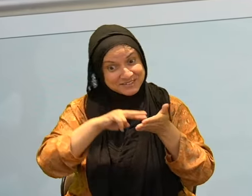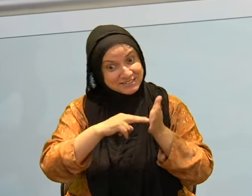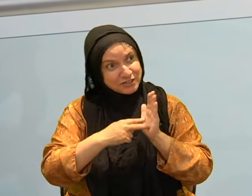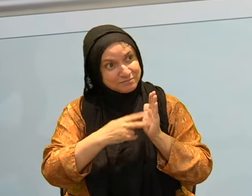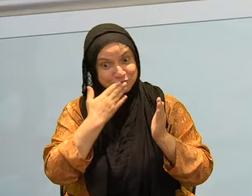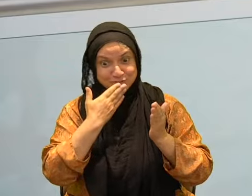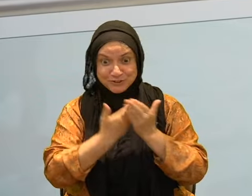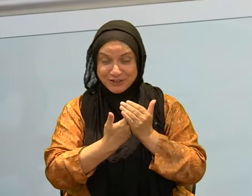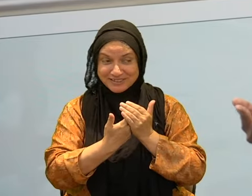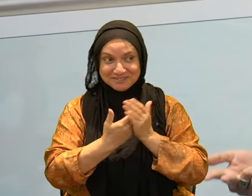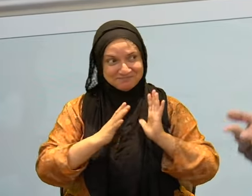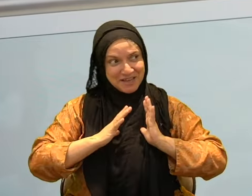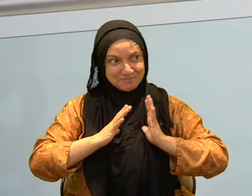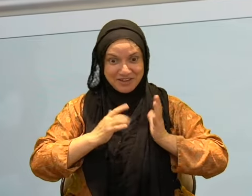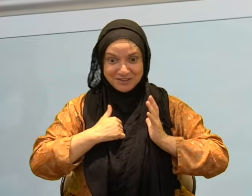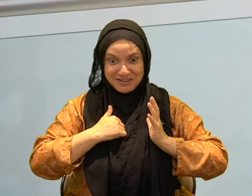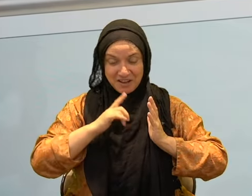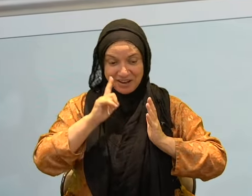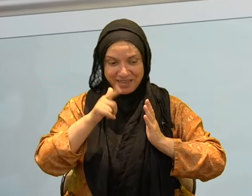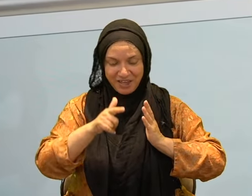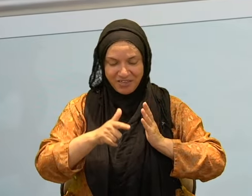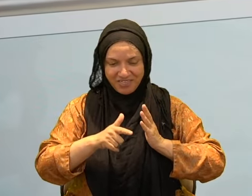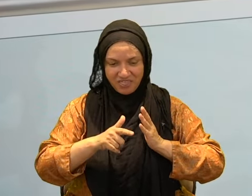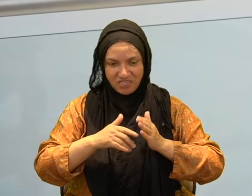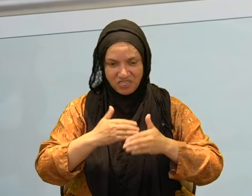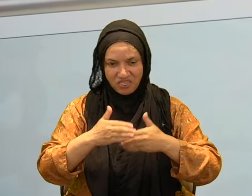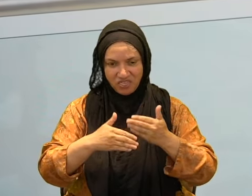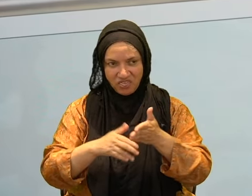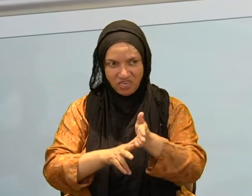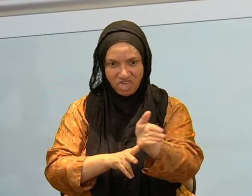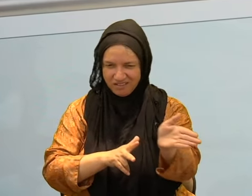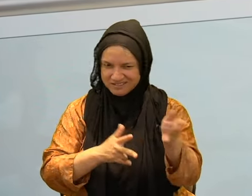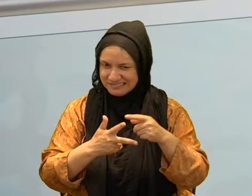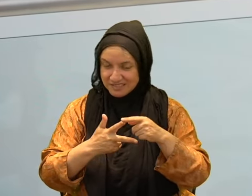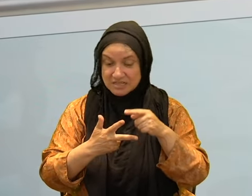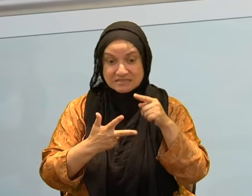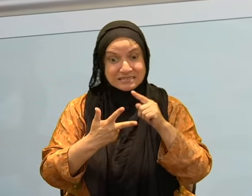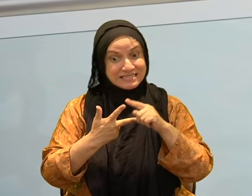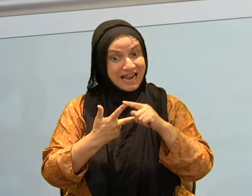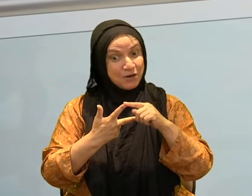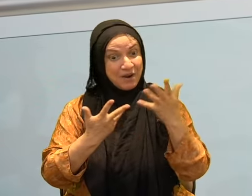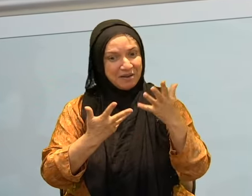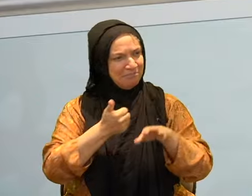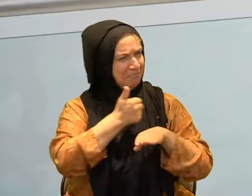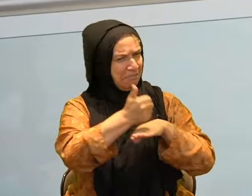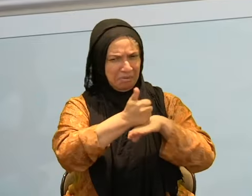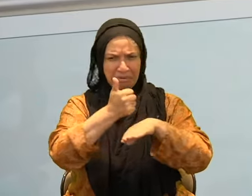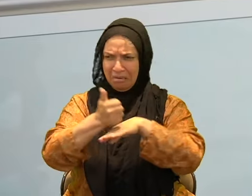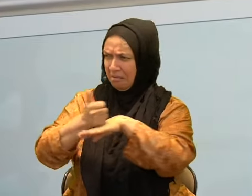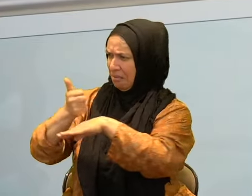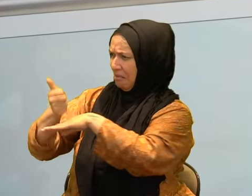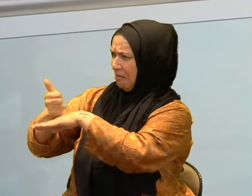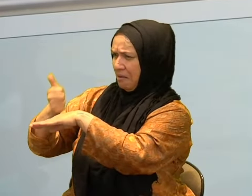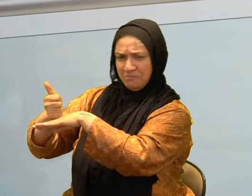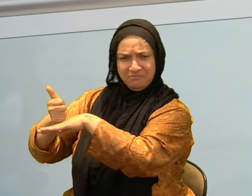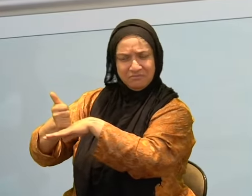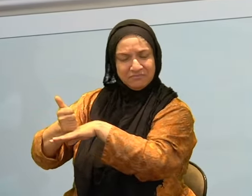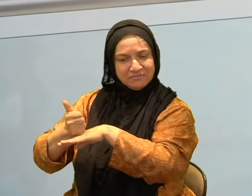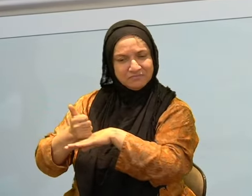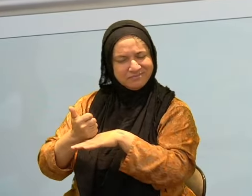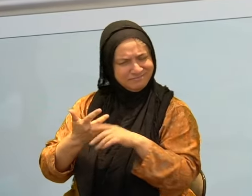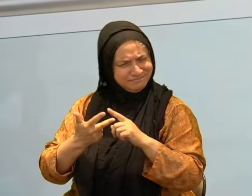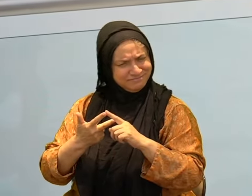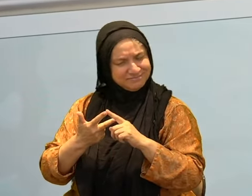Thirdly, belittling your own sin because someone else is committing a major sin around you. Then it's quicksand. The